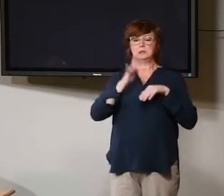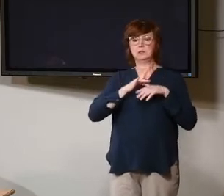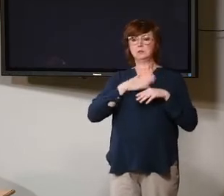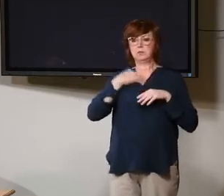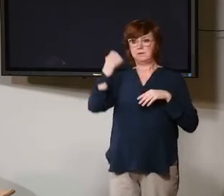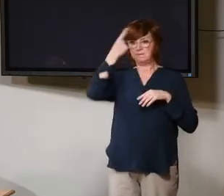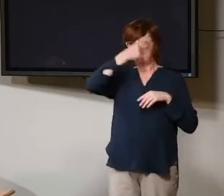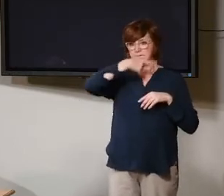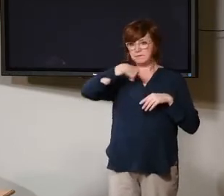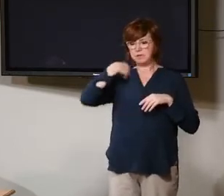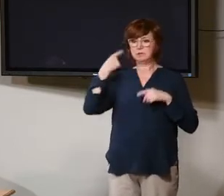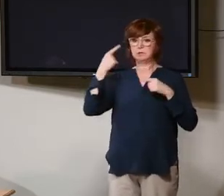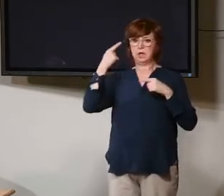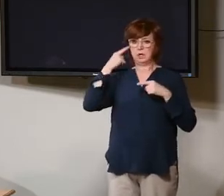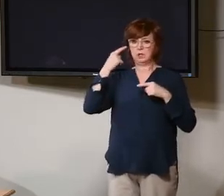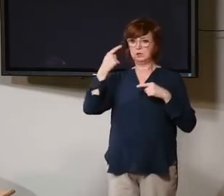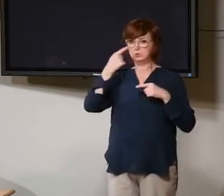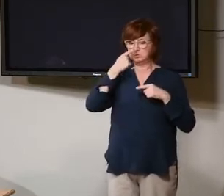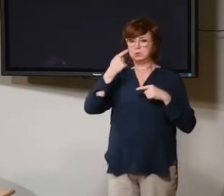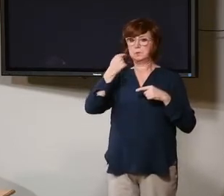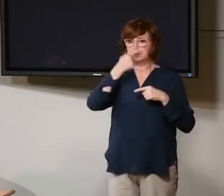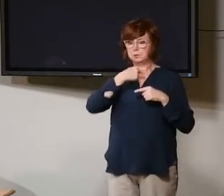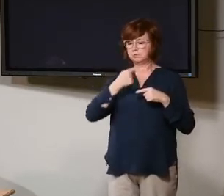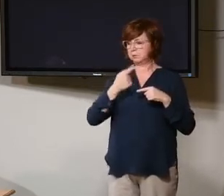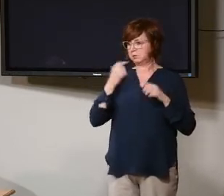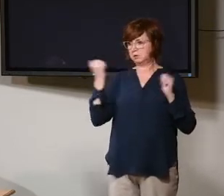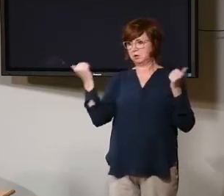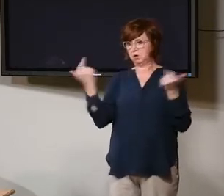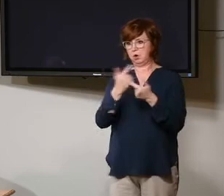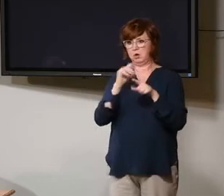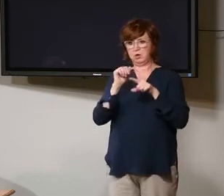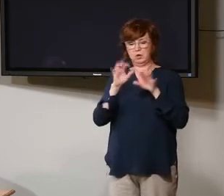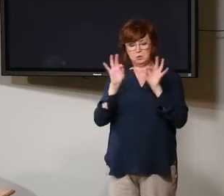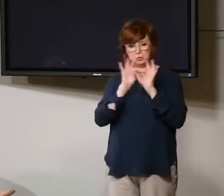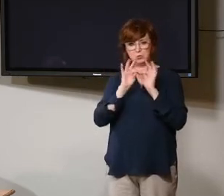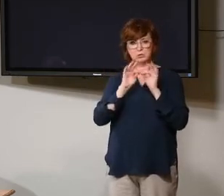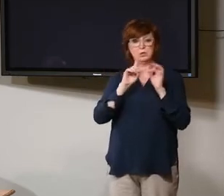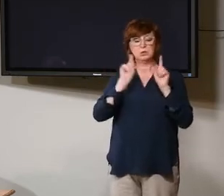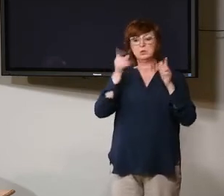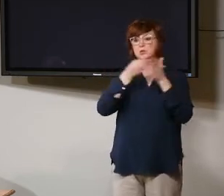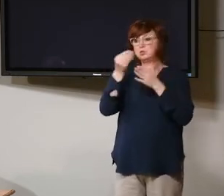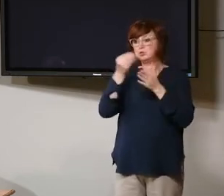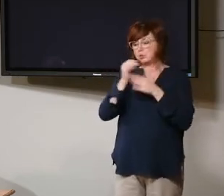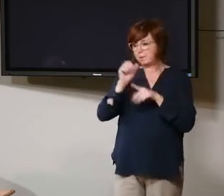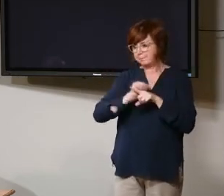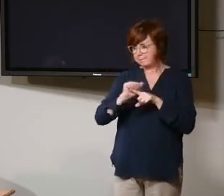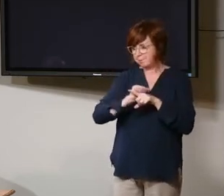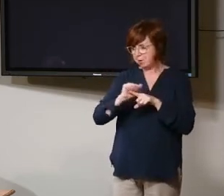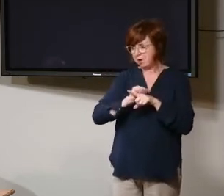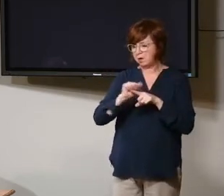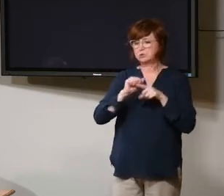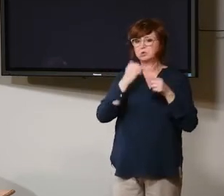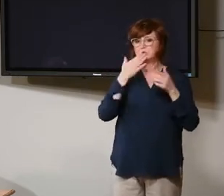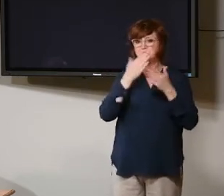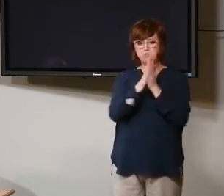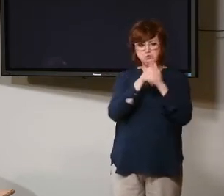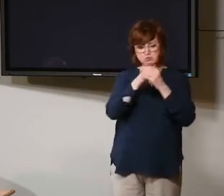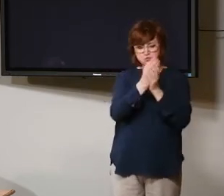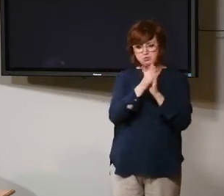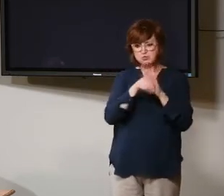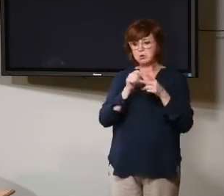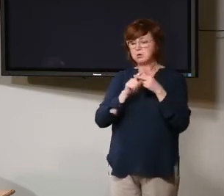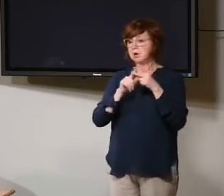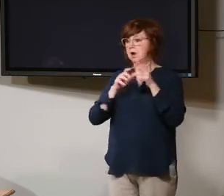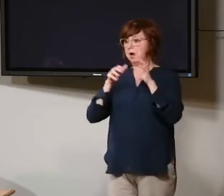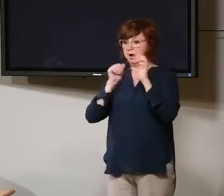environment, but for all of us to practice when we're out shopping. Wash your hands when you come back. Avoid touching your eyes, nose, and mouth when you're